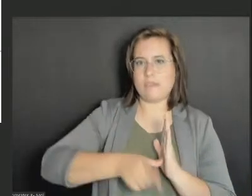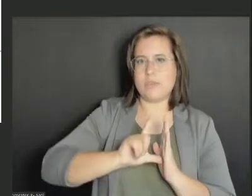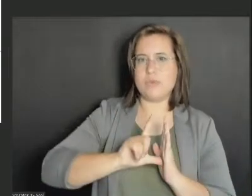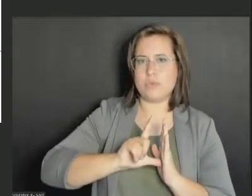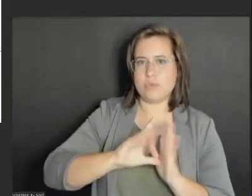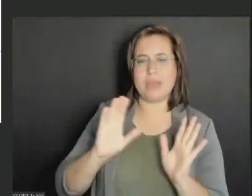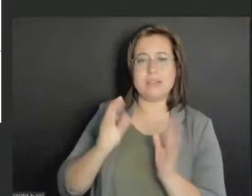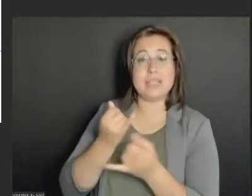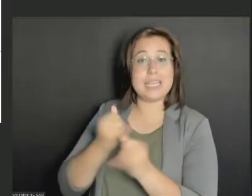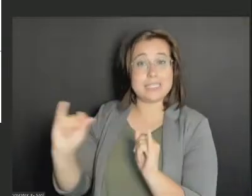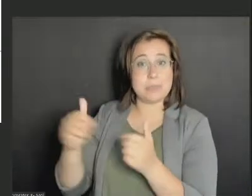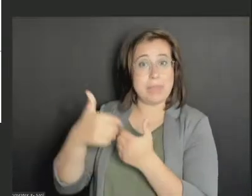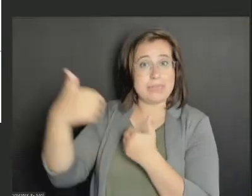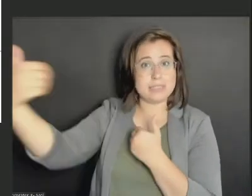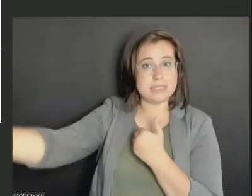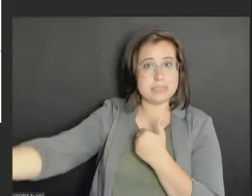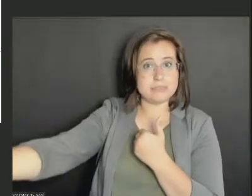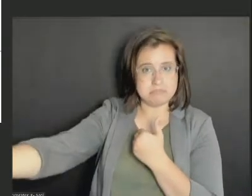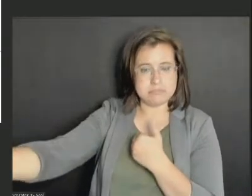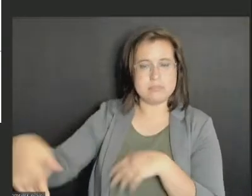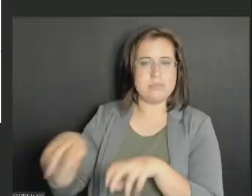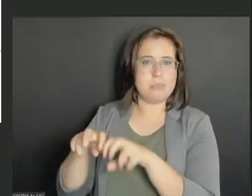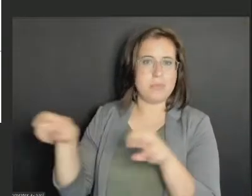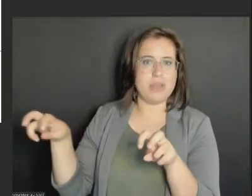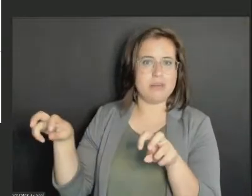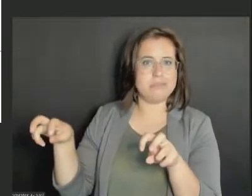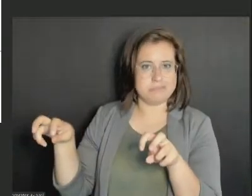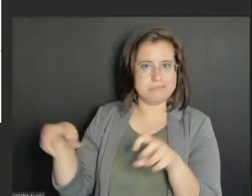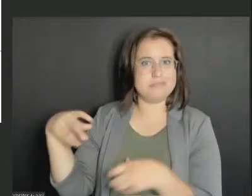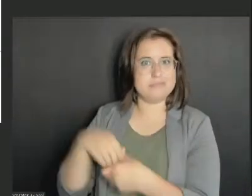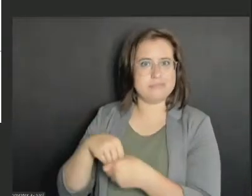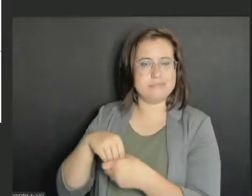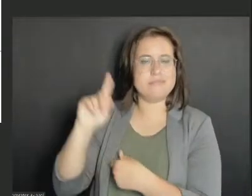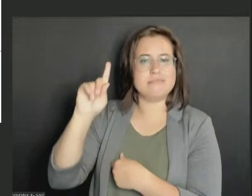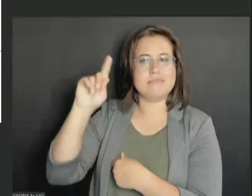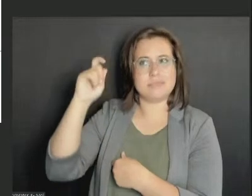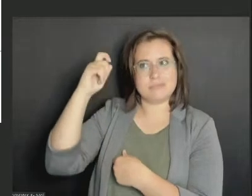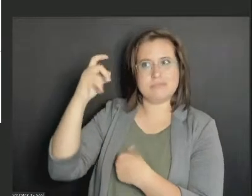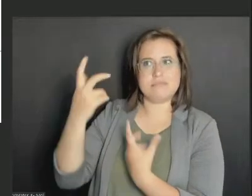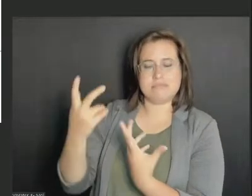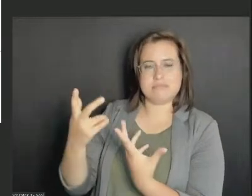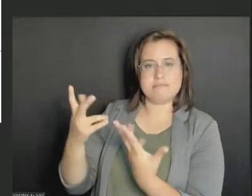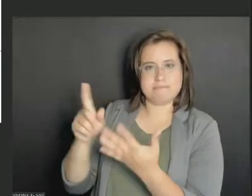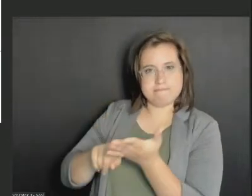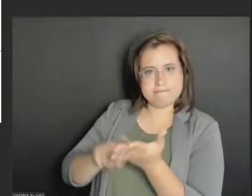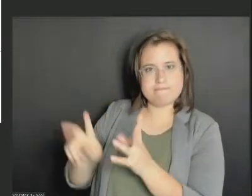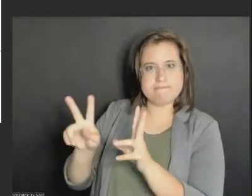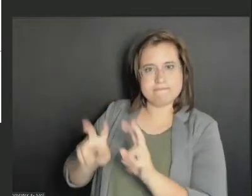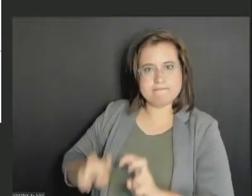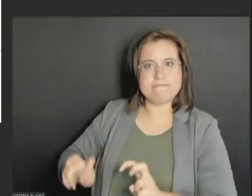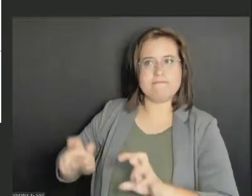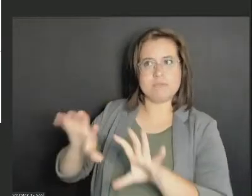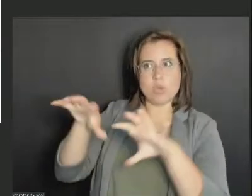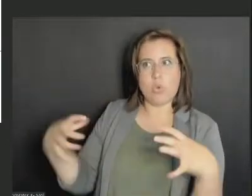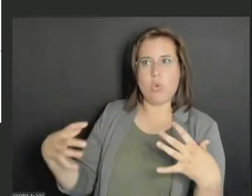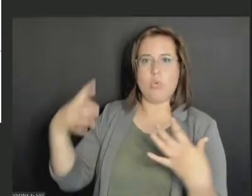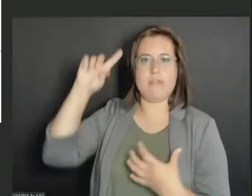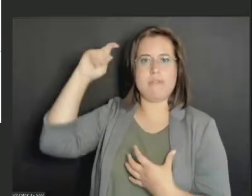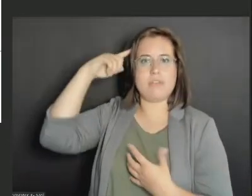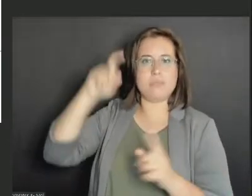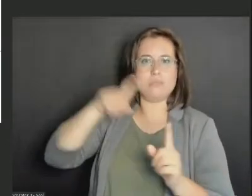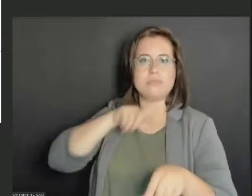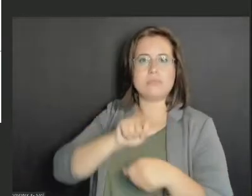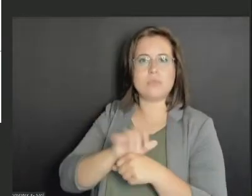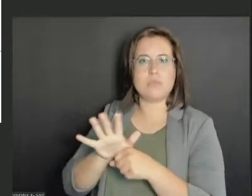independent blue ribbon panel of the government's response to COVID-19 and the whole of government's response. A